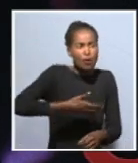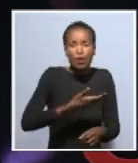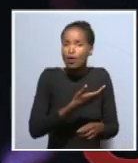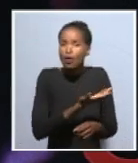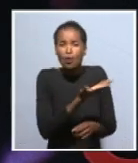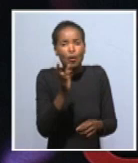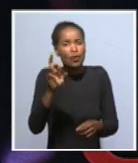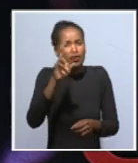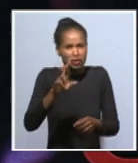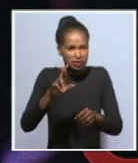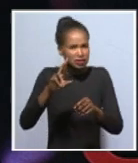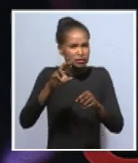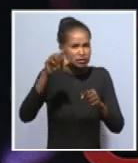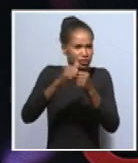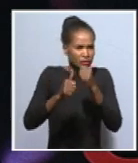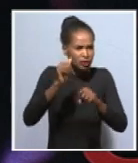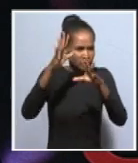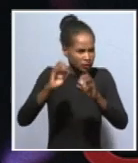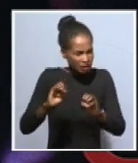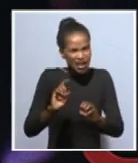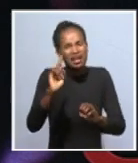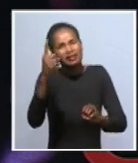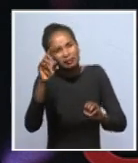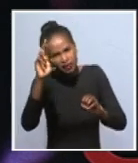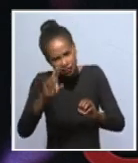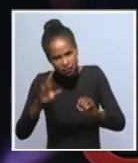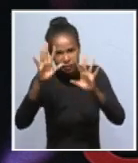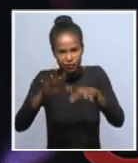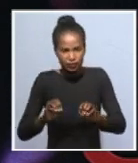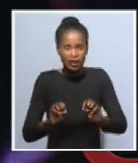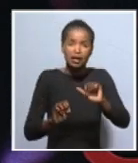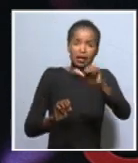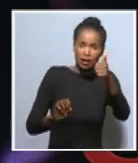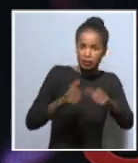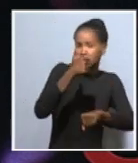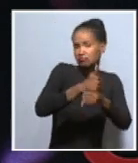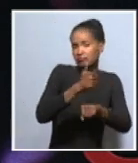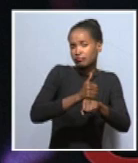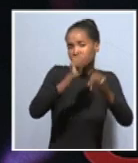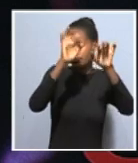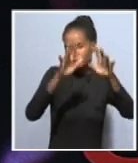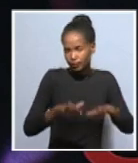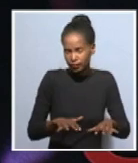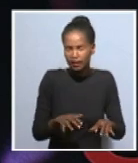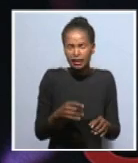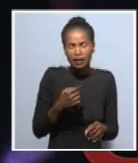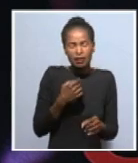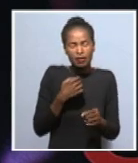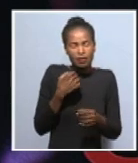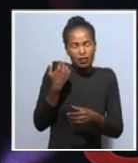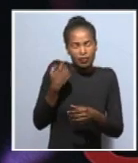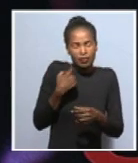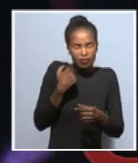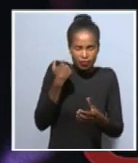were affected the same, but you have that, and therefore, I think as stakeholders in agriculture,